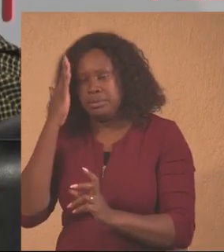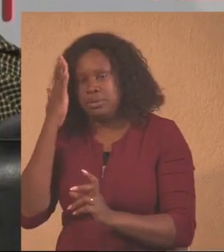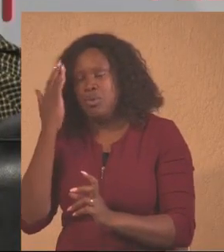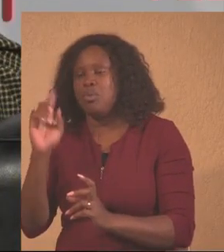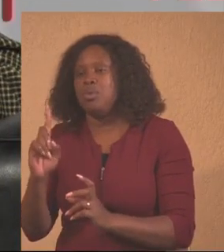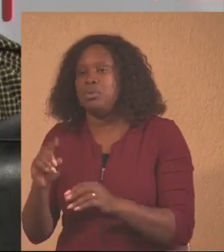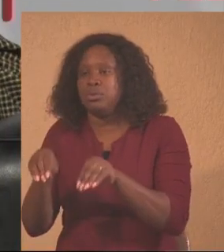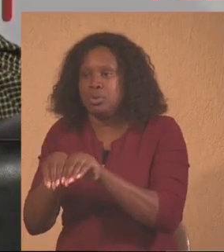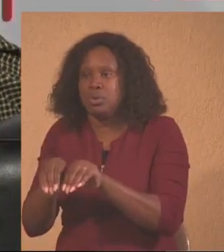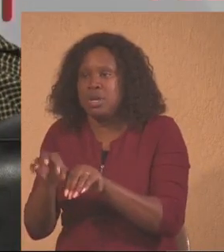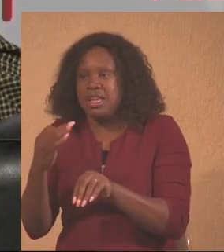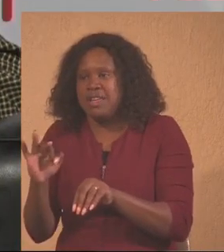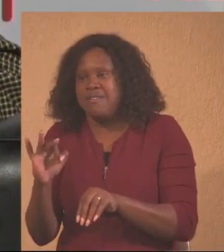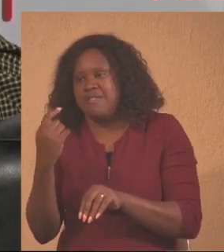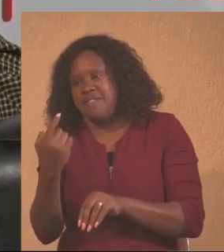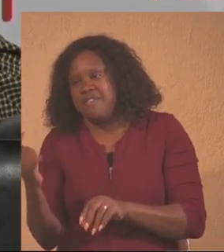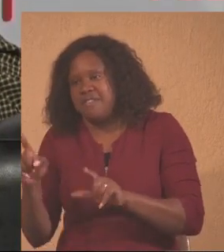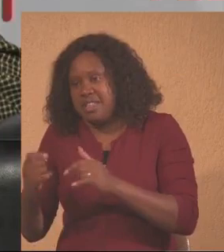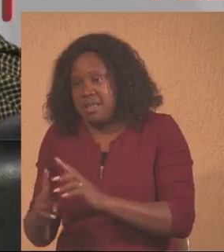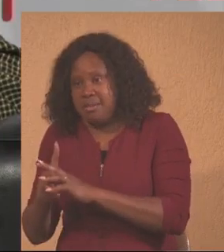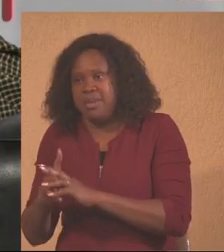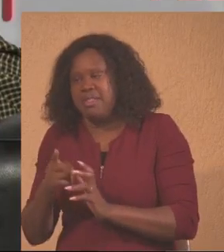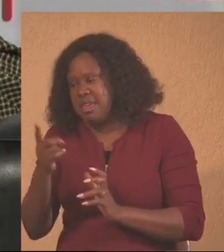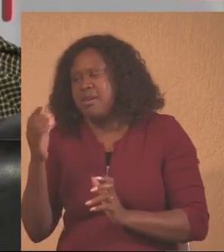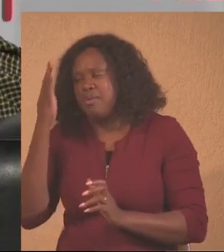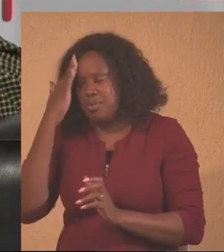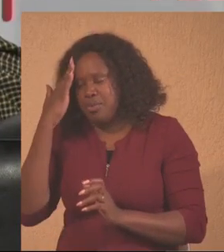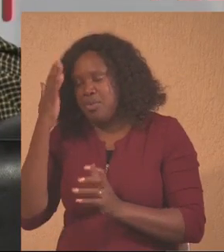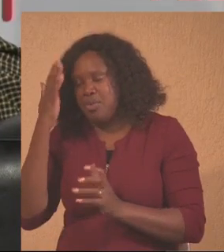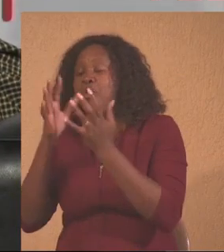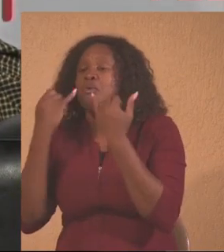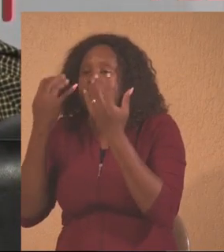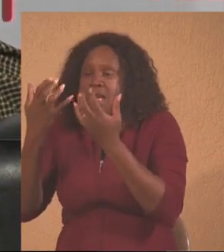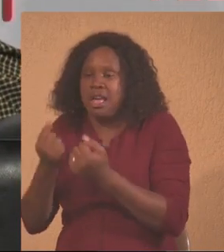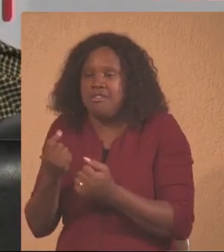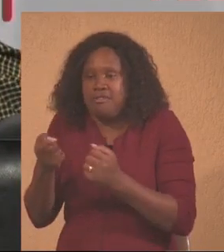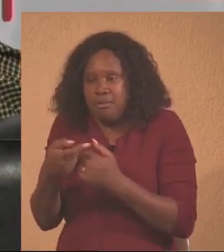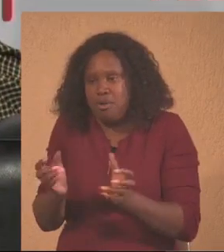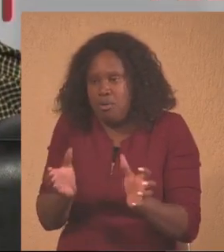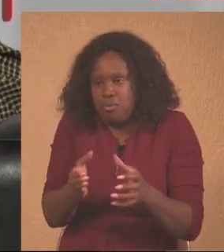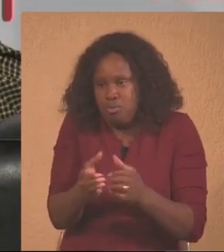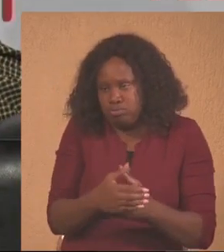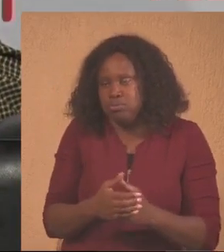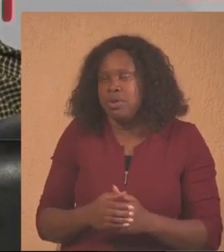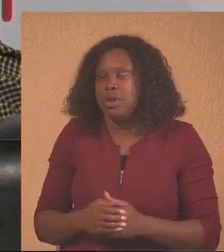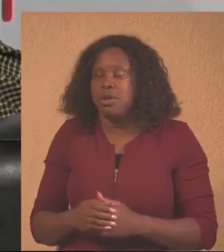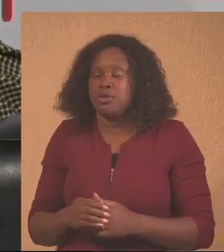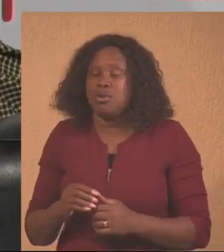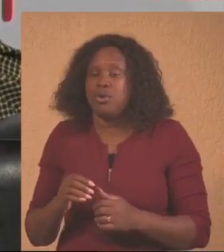do should anything happen. So the theory that after 14